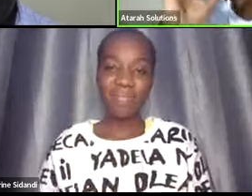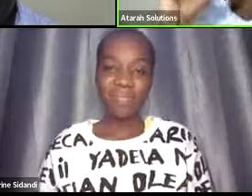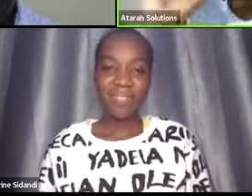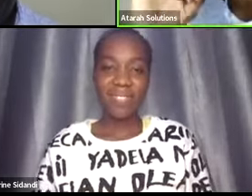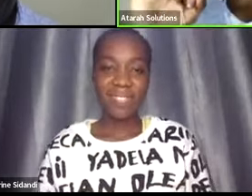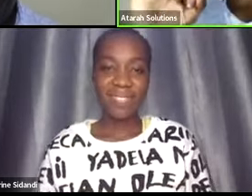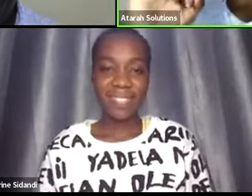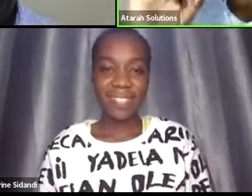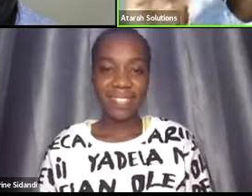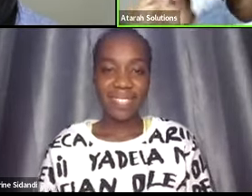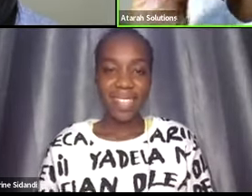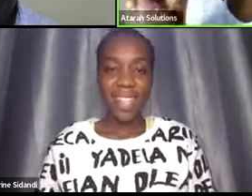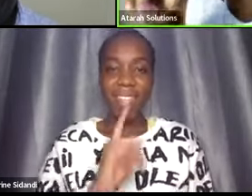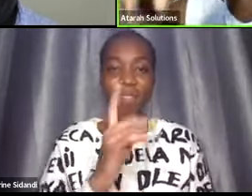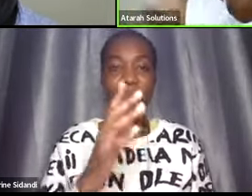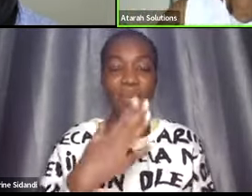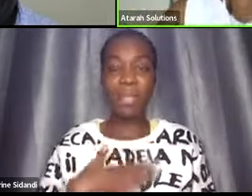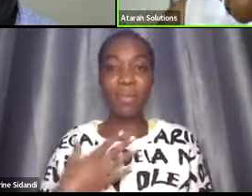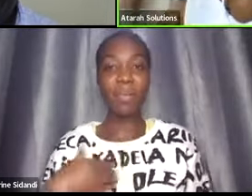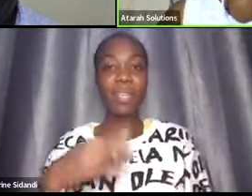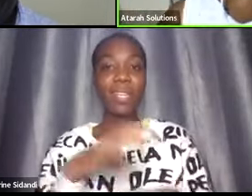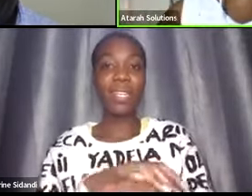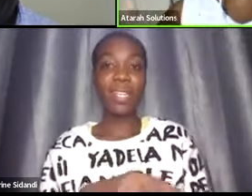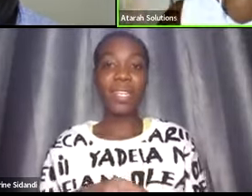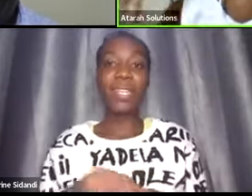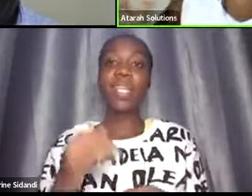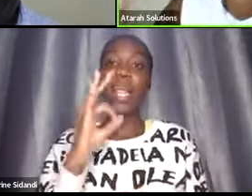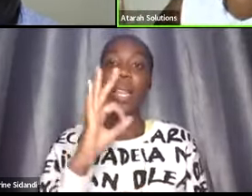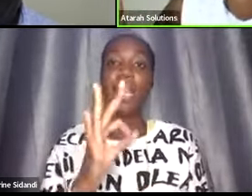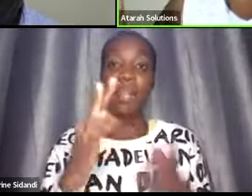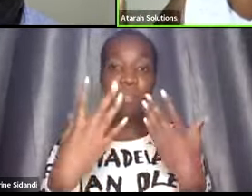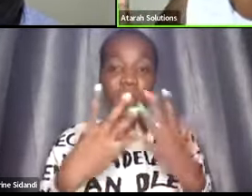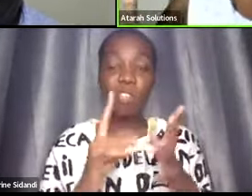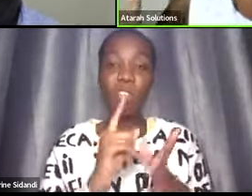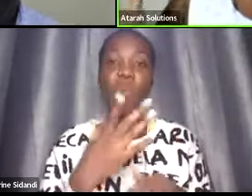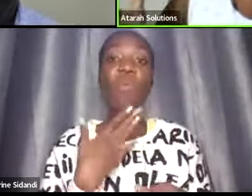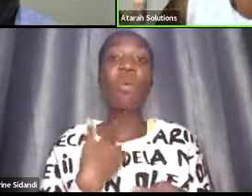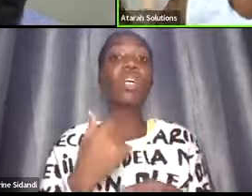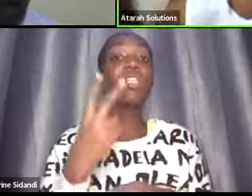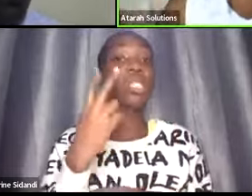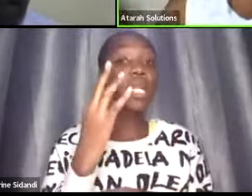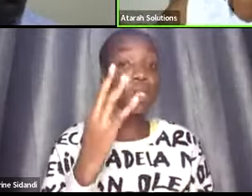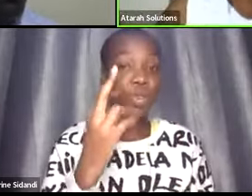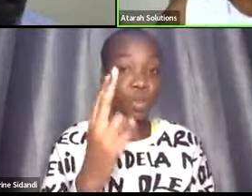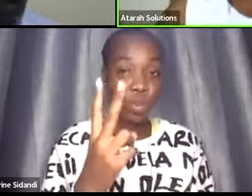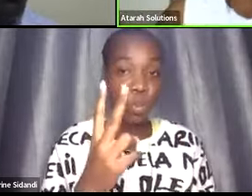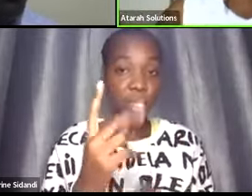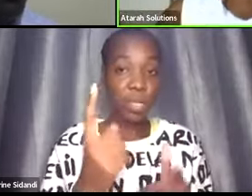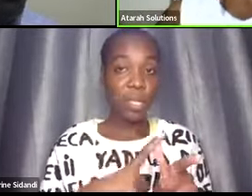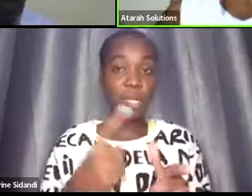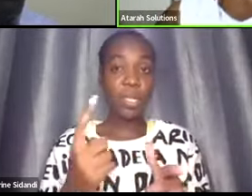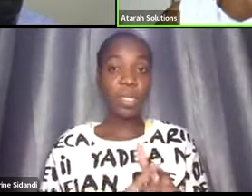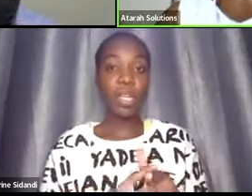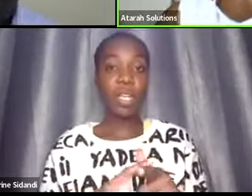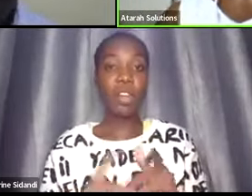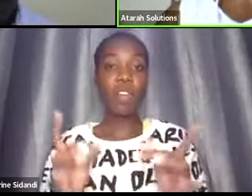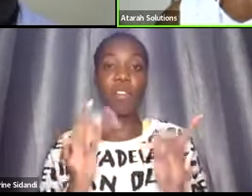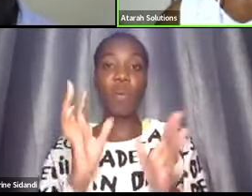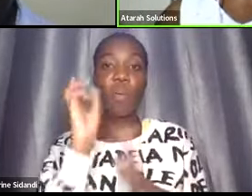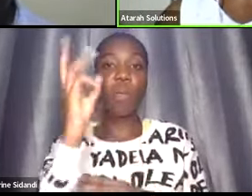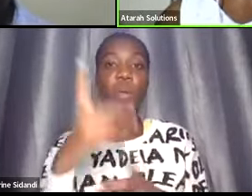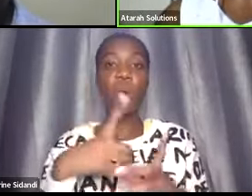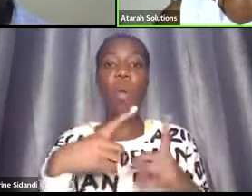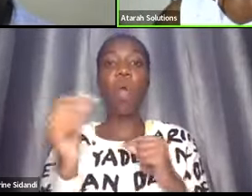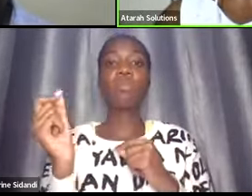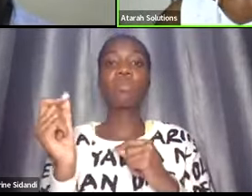please, I've already received 3, just 2 more, and then the conflict resolution course will be gone. And I will talk to James to